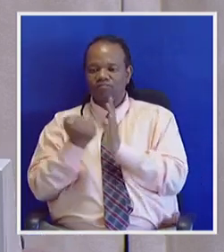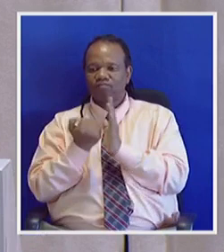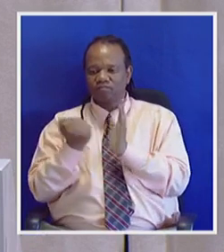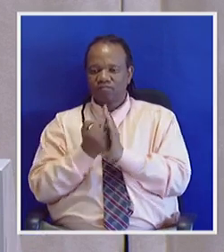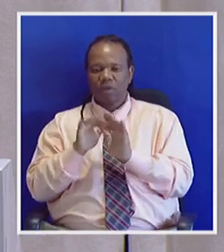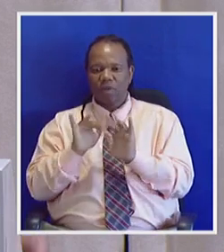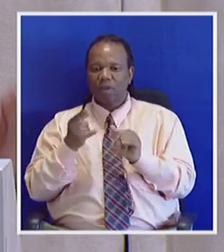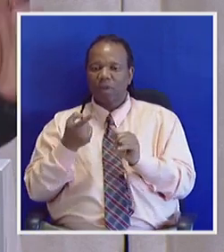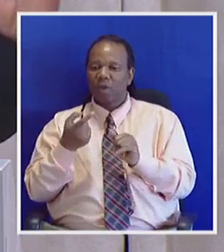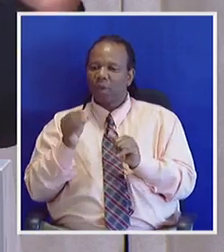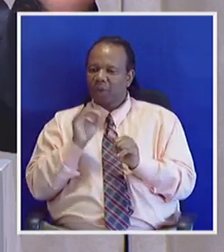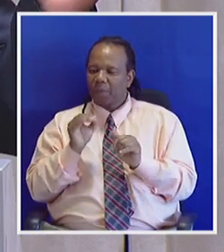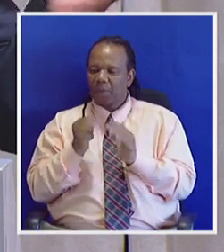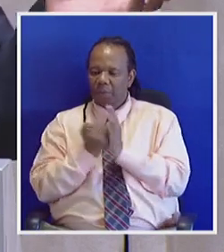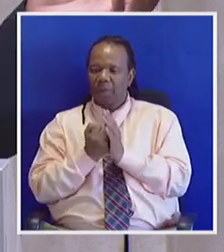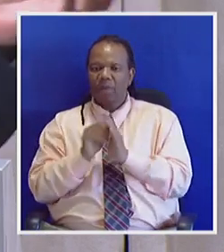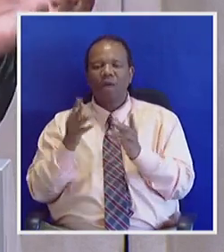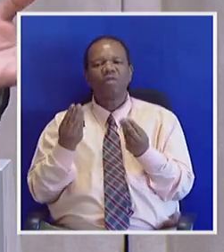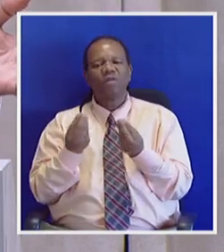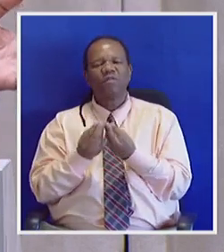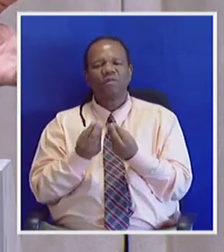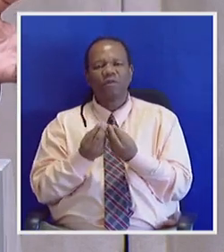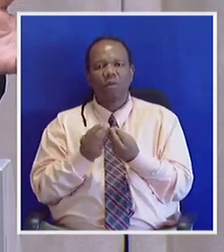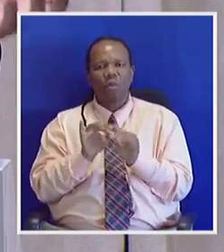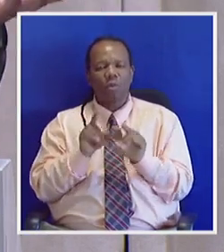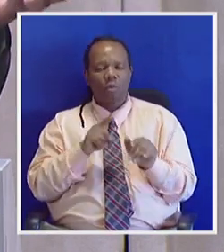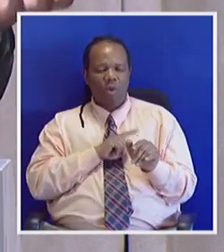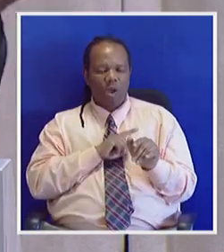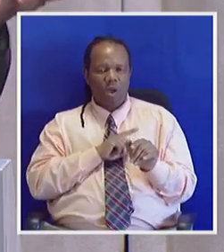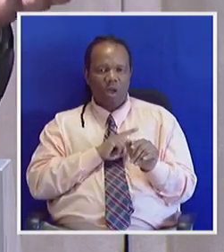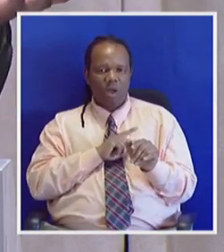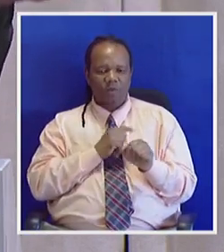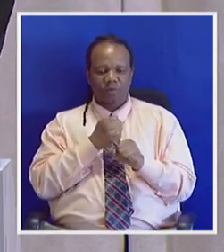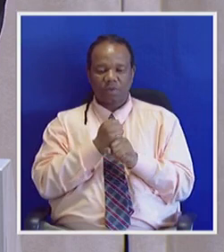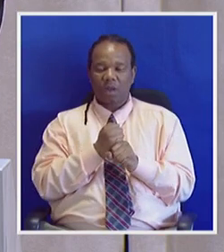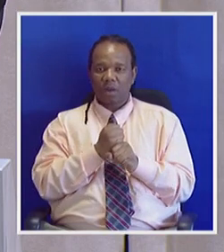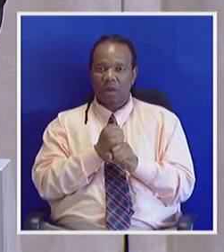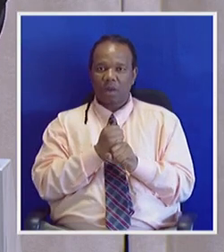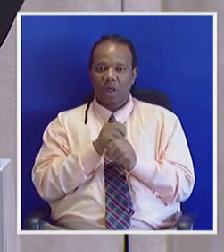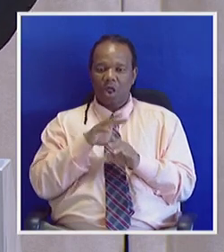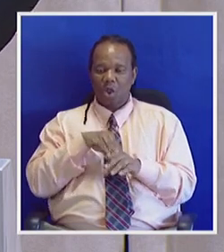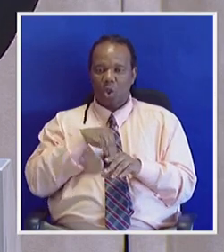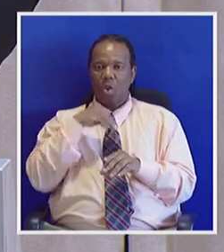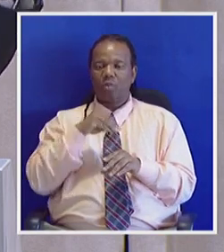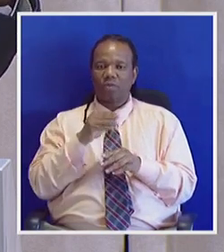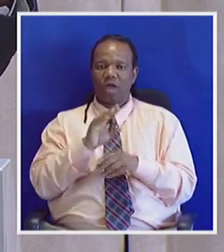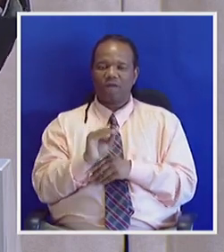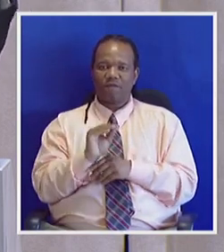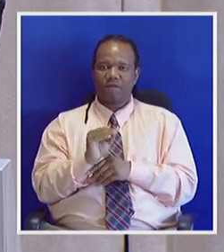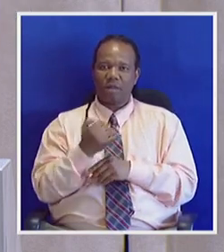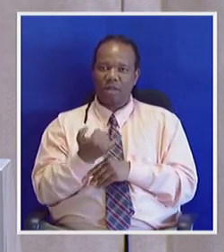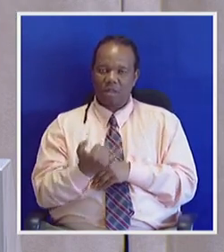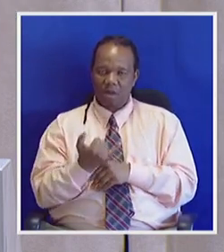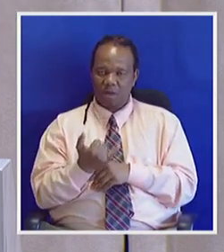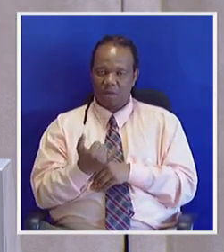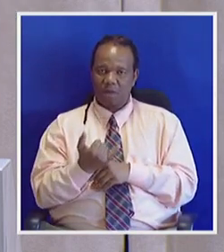fewer and fewer, because having set up the standards and norms, we are then able to put them out there so